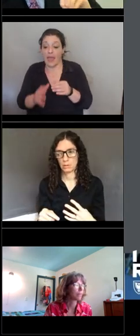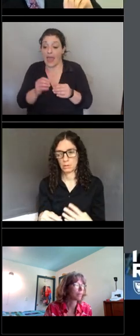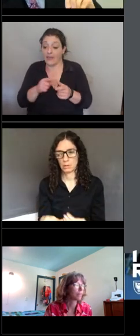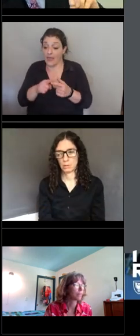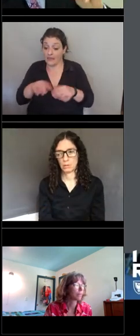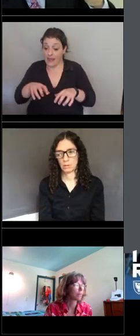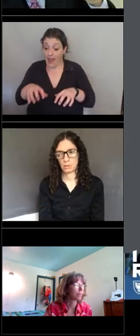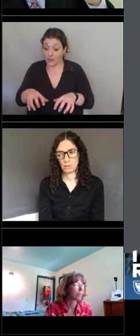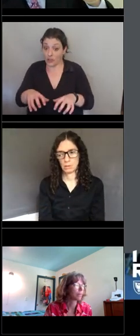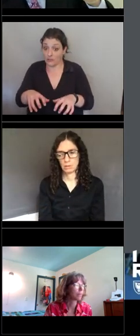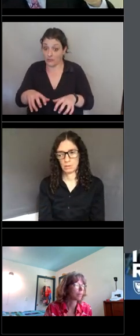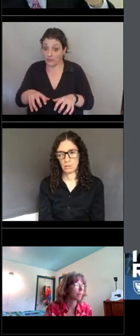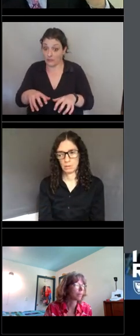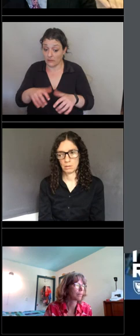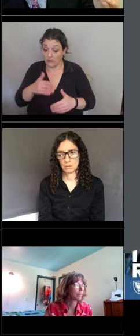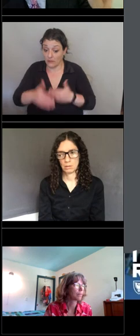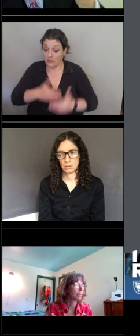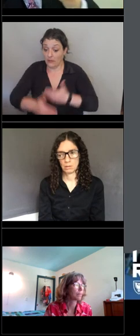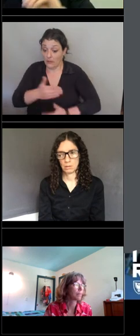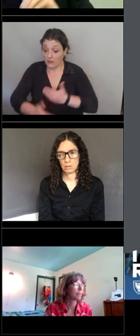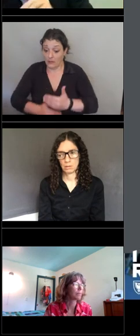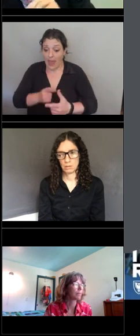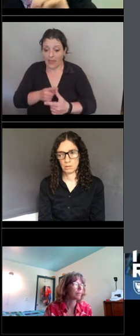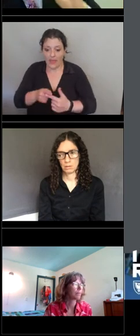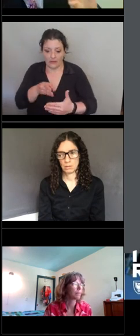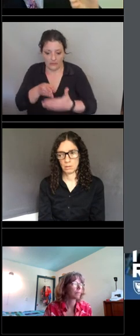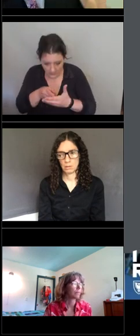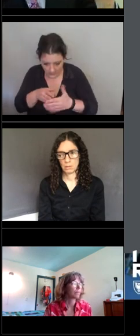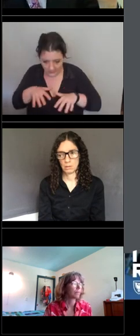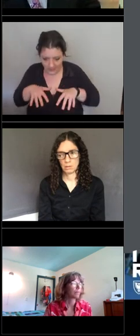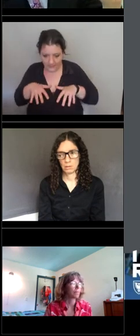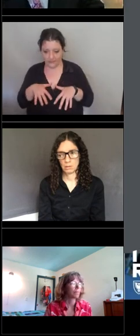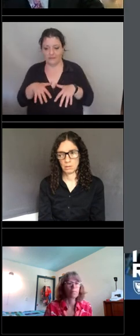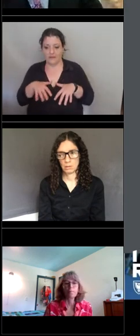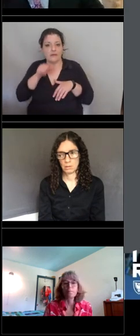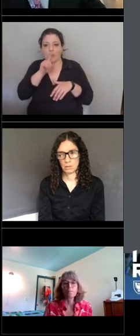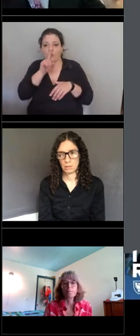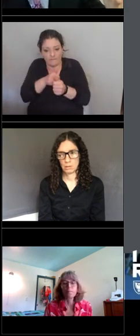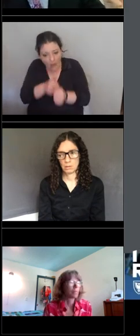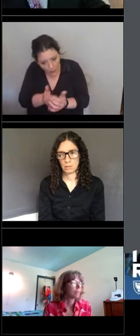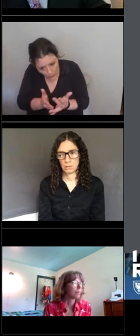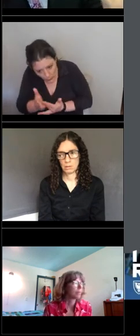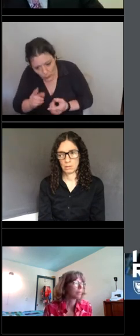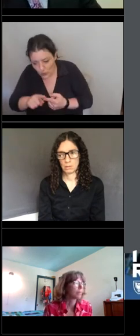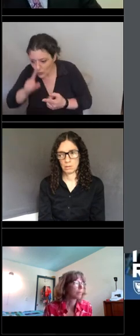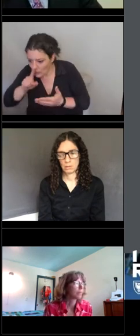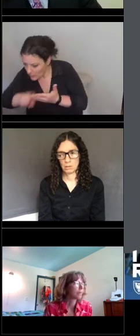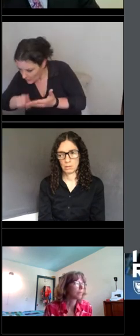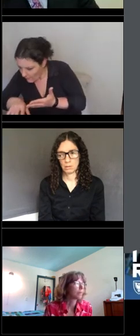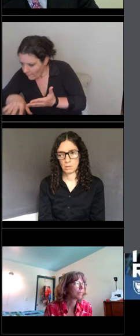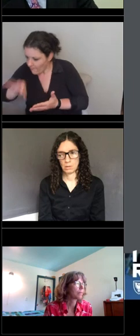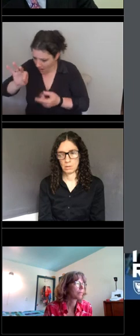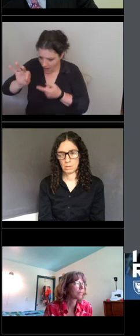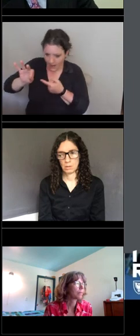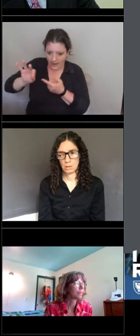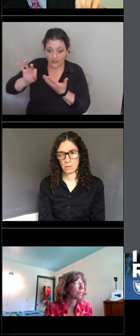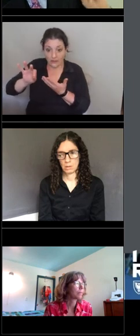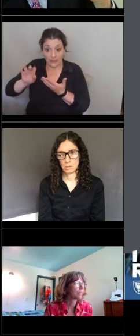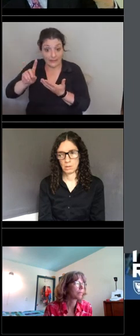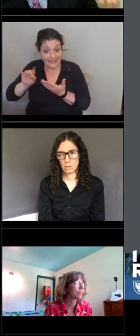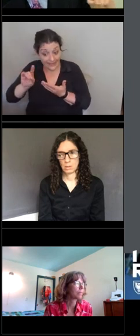happening and what is wrong, and not following through and then being like, okay, we've, done a, sea level assessment